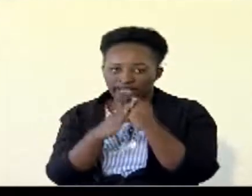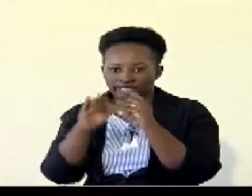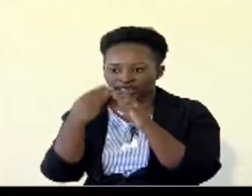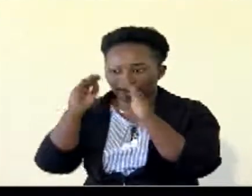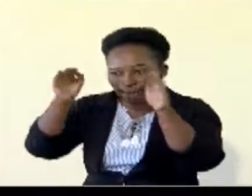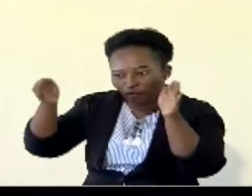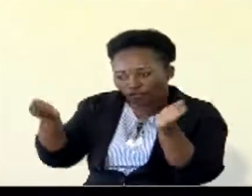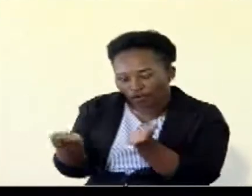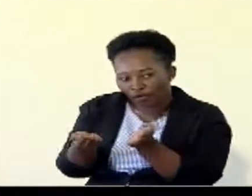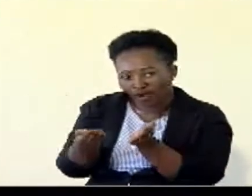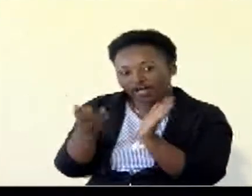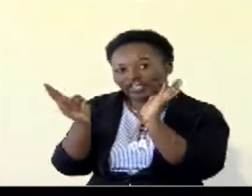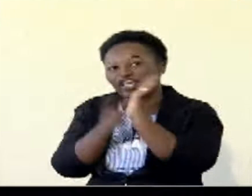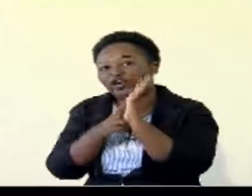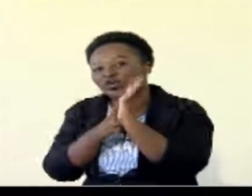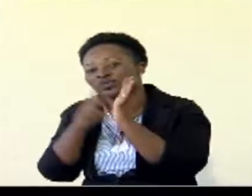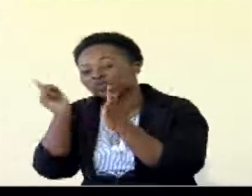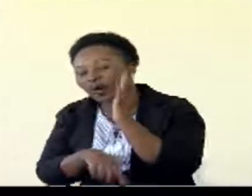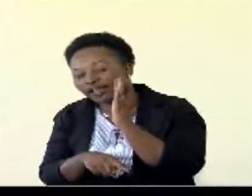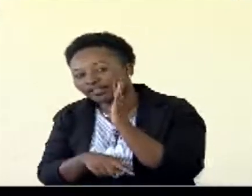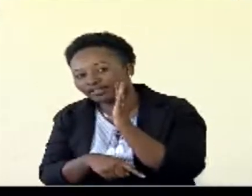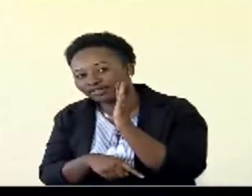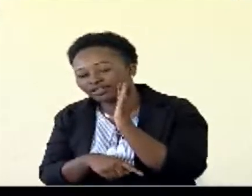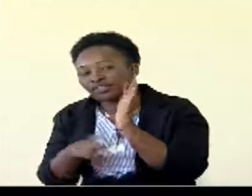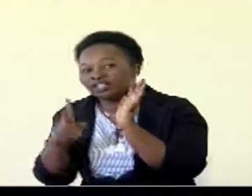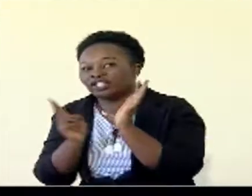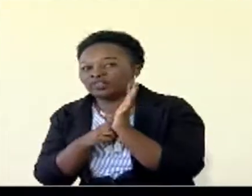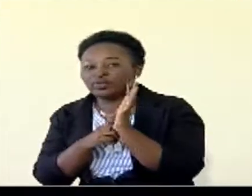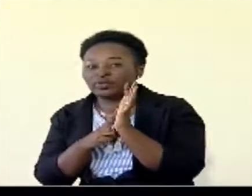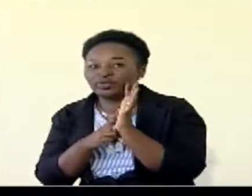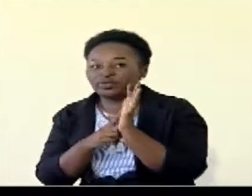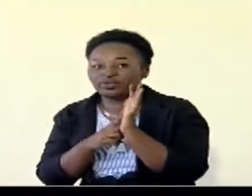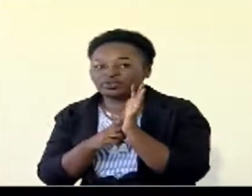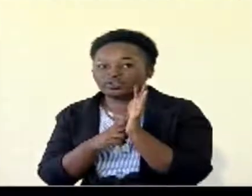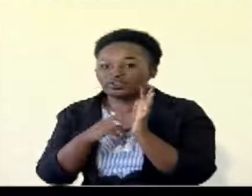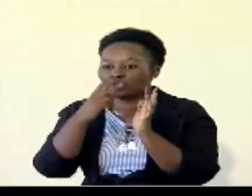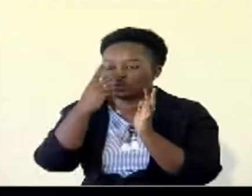bracket, equals. So what answer do I find here? I find